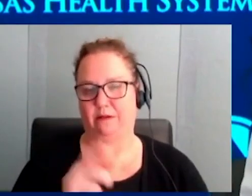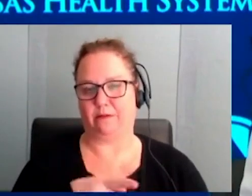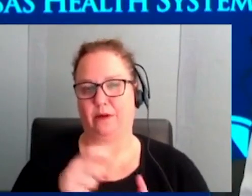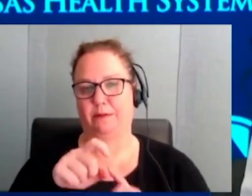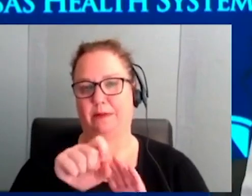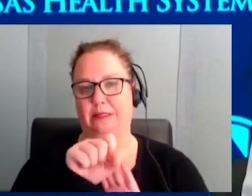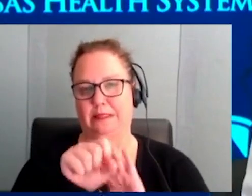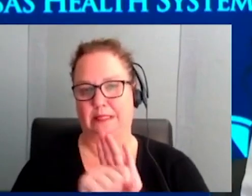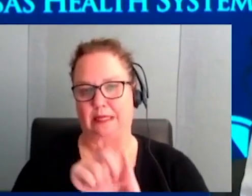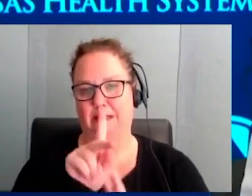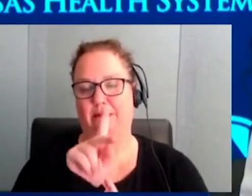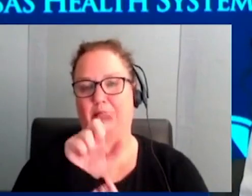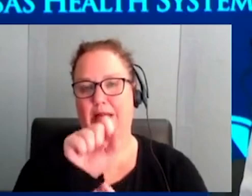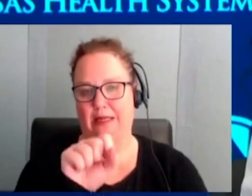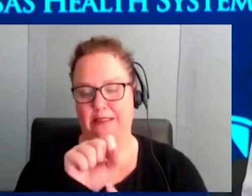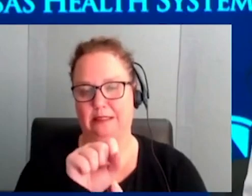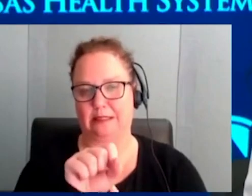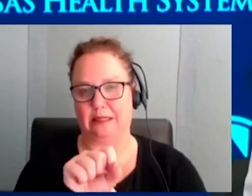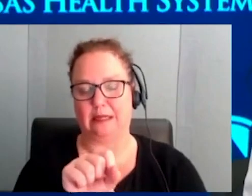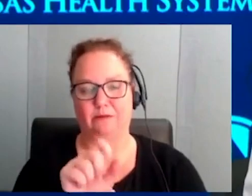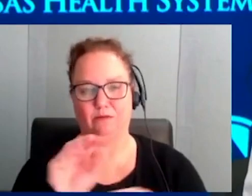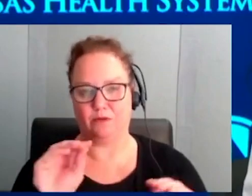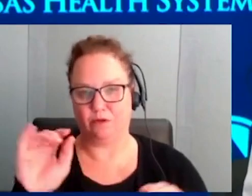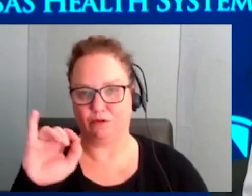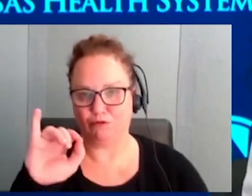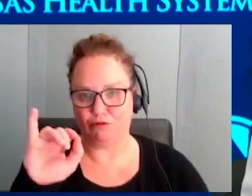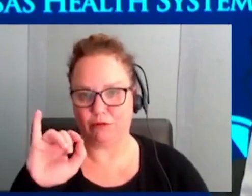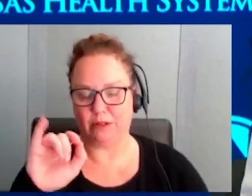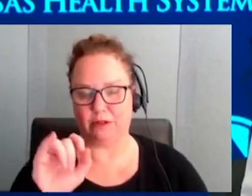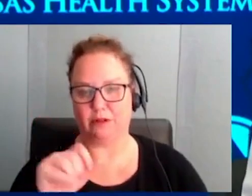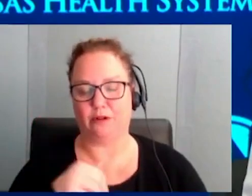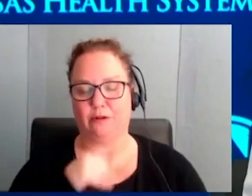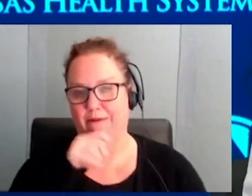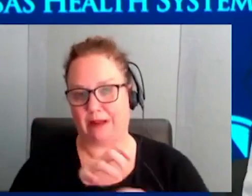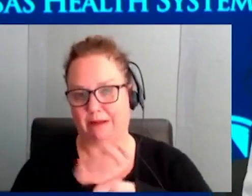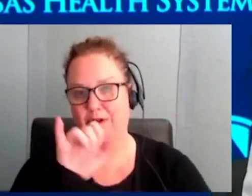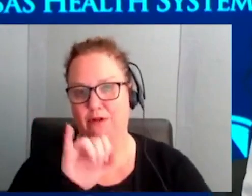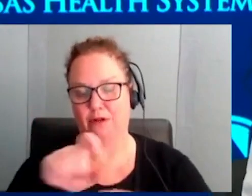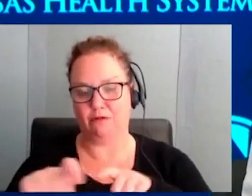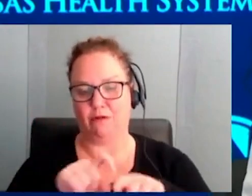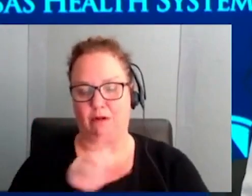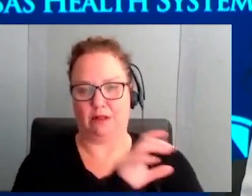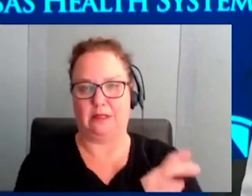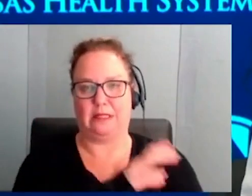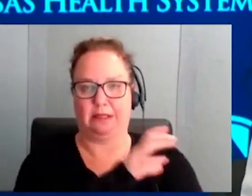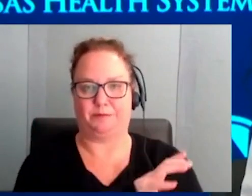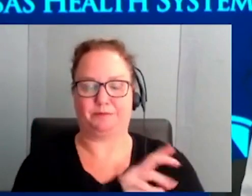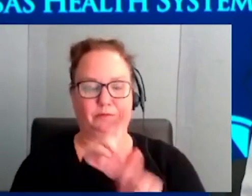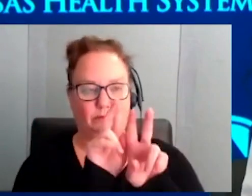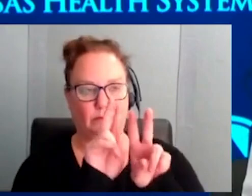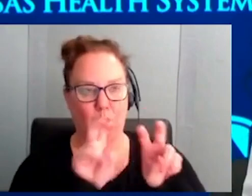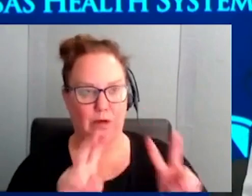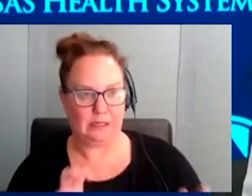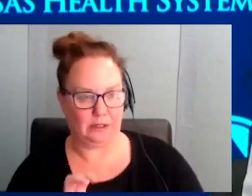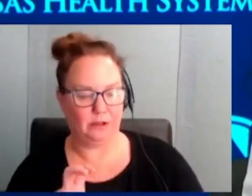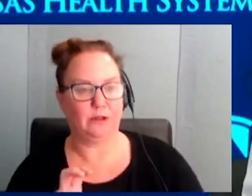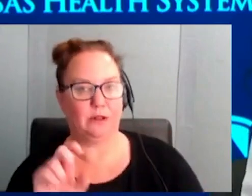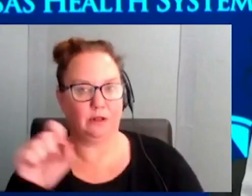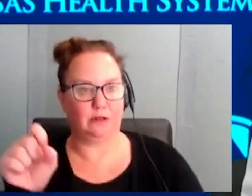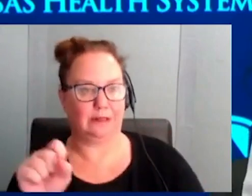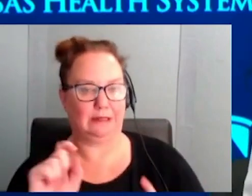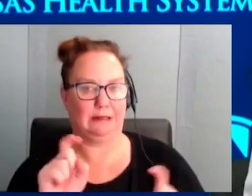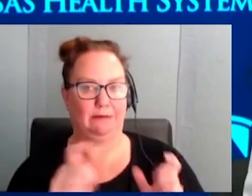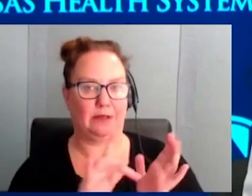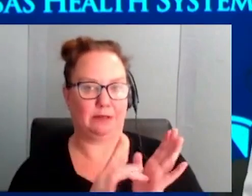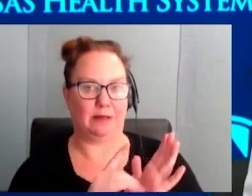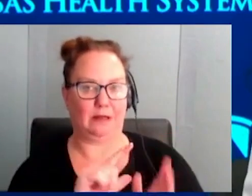into play. If you are uninsured or underinsured, you can always call our clinic. We can assess you and put you on this medication, and the grant will